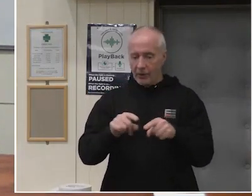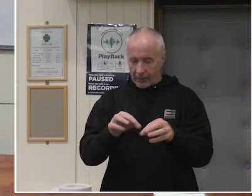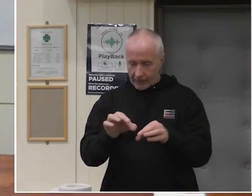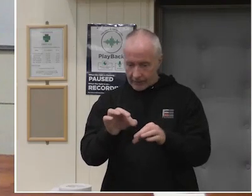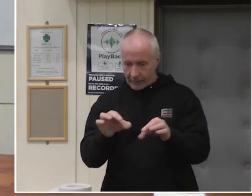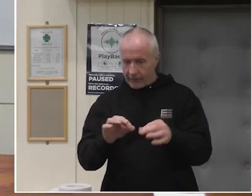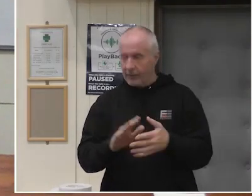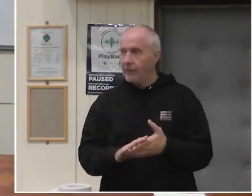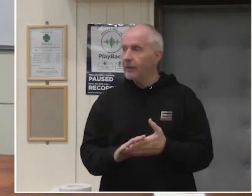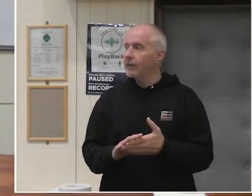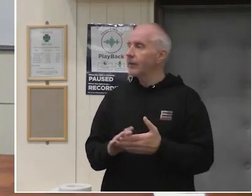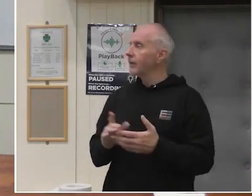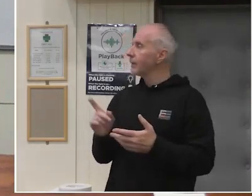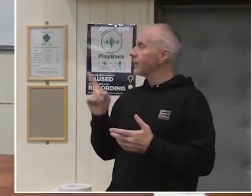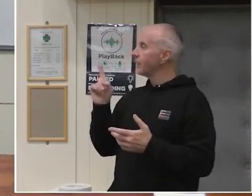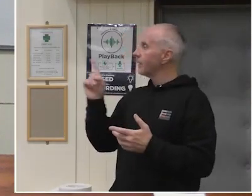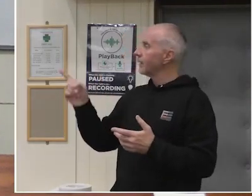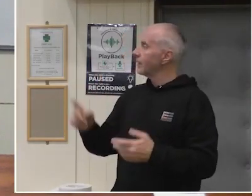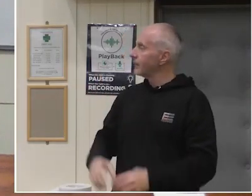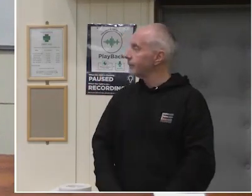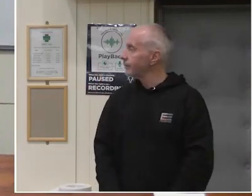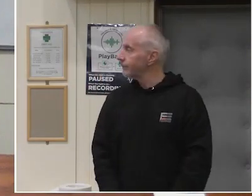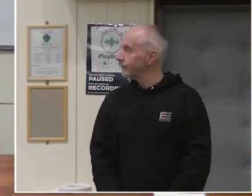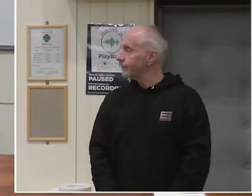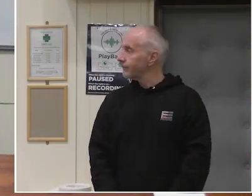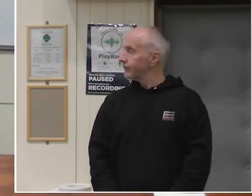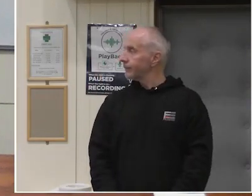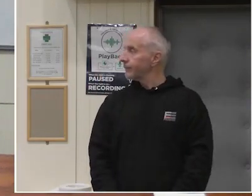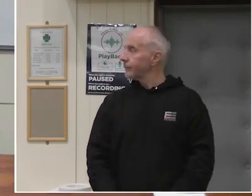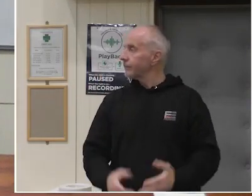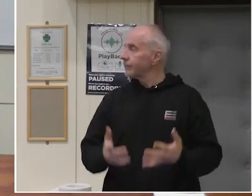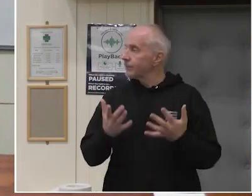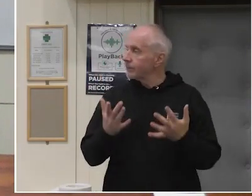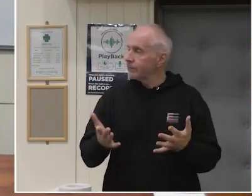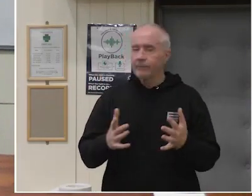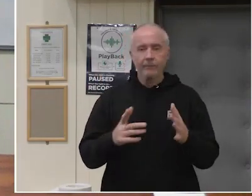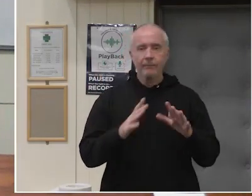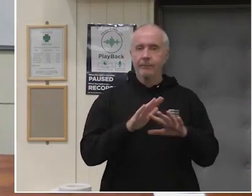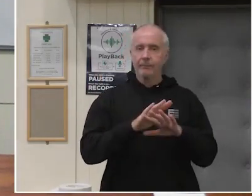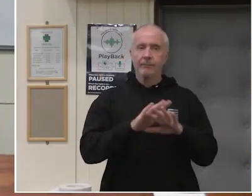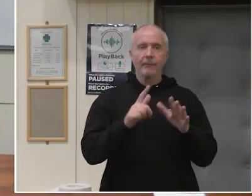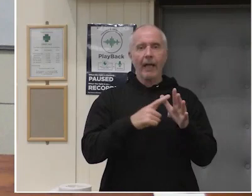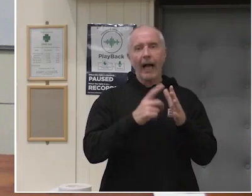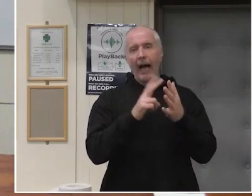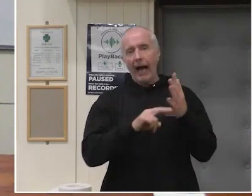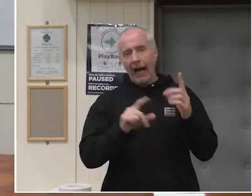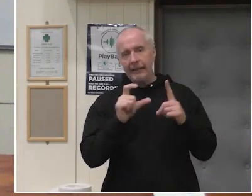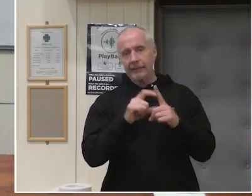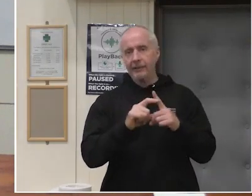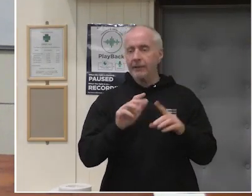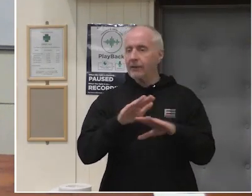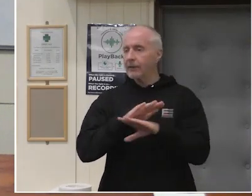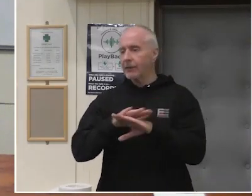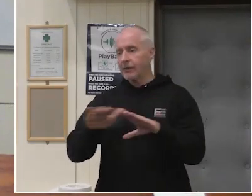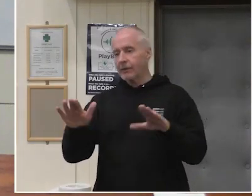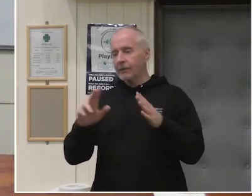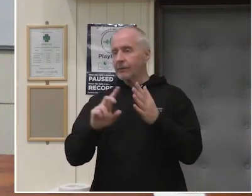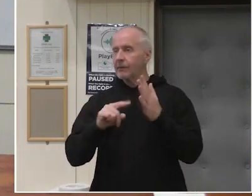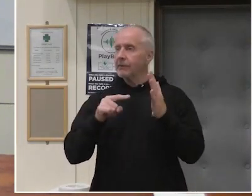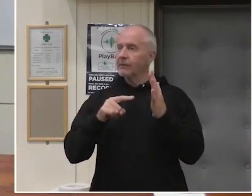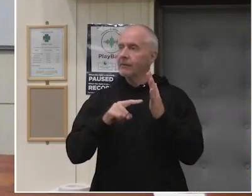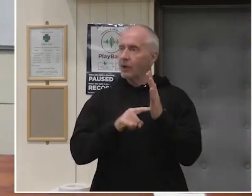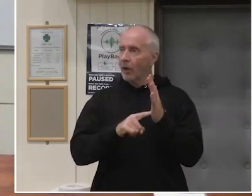ands, nots, ors, and all of that nice stuff that can't really be interrupted much, purely